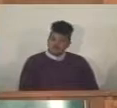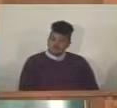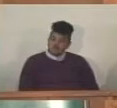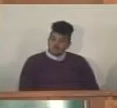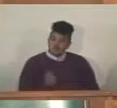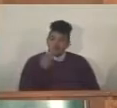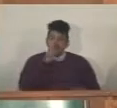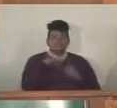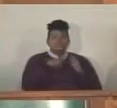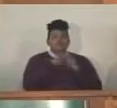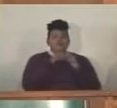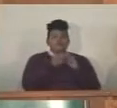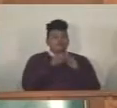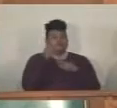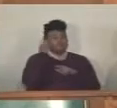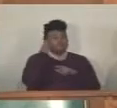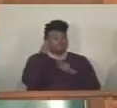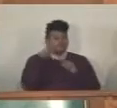likelihood is